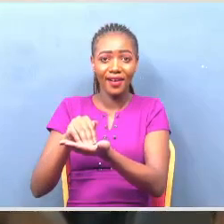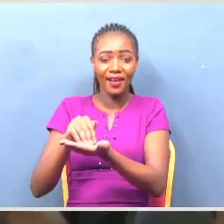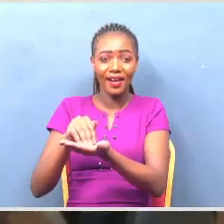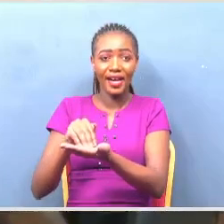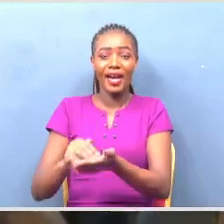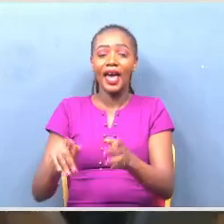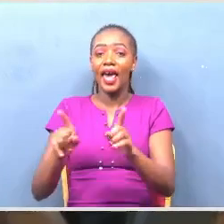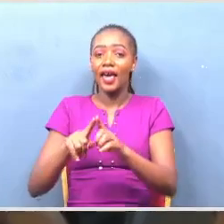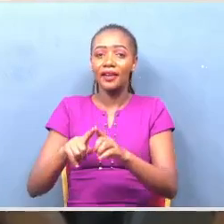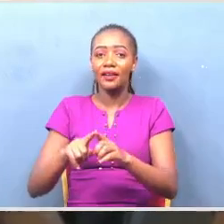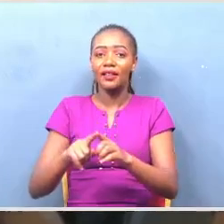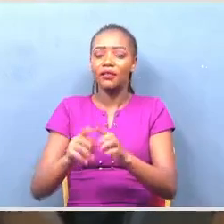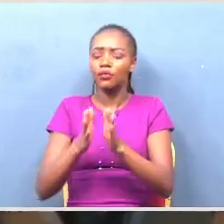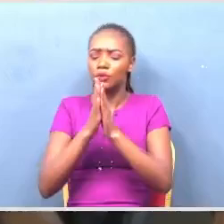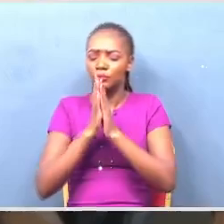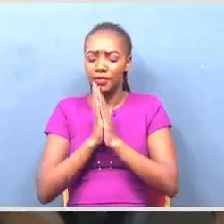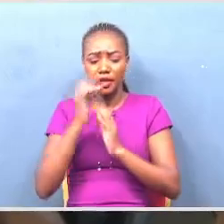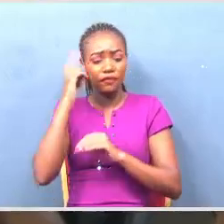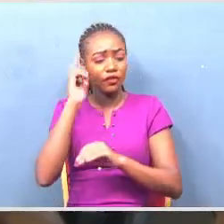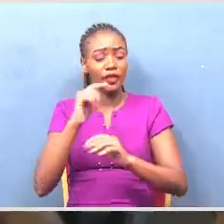and prayed for this process.